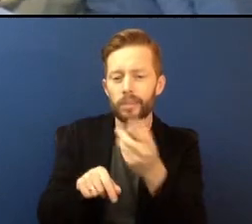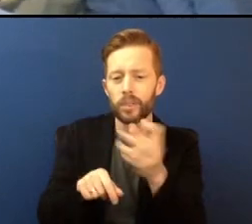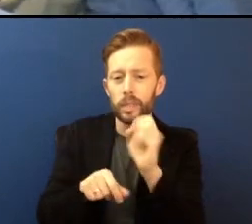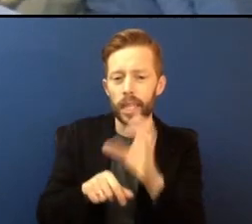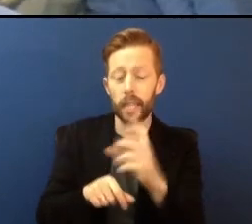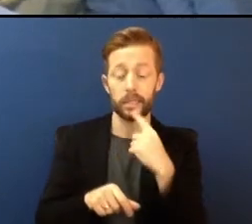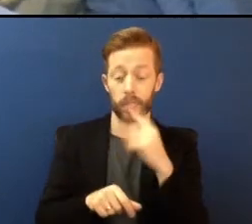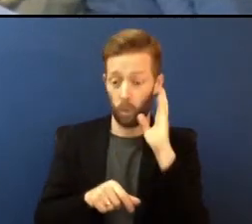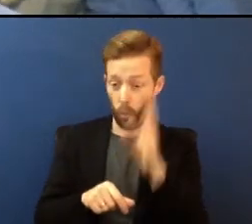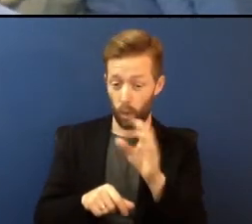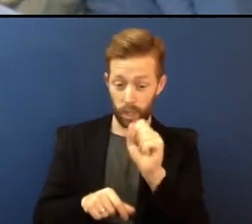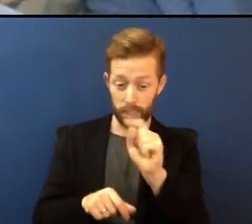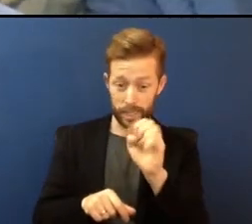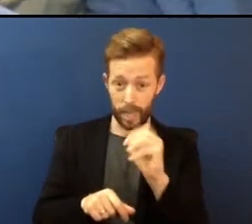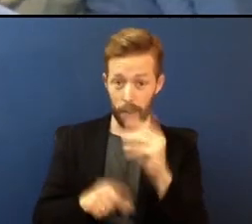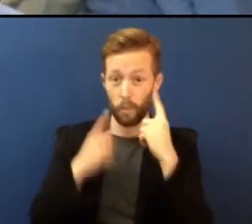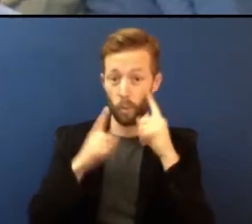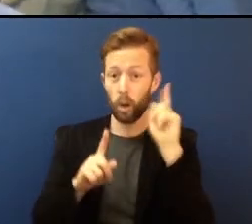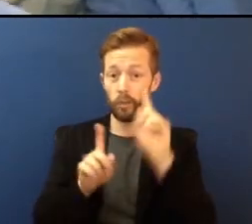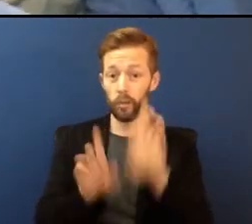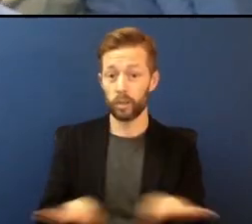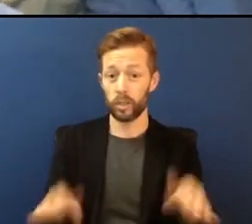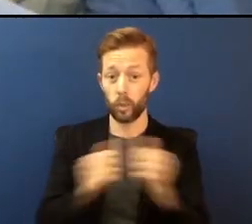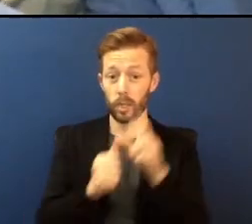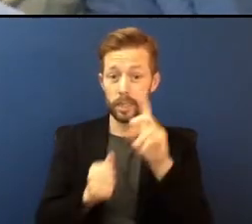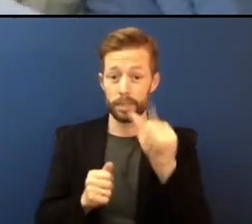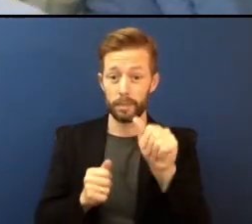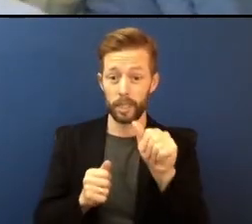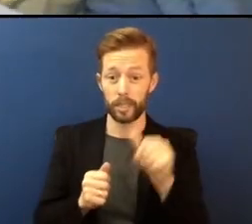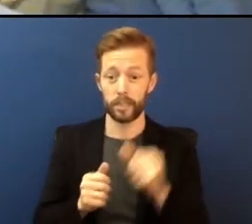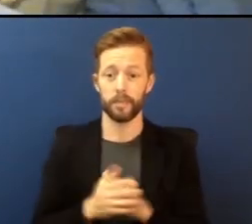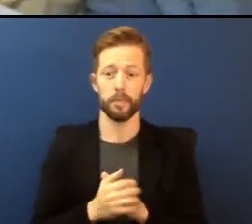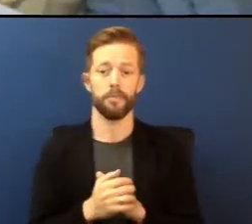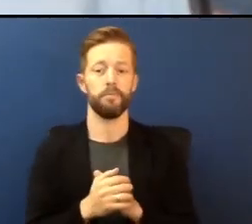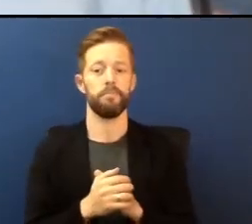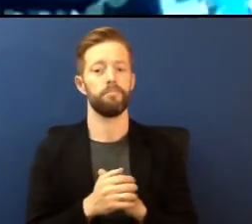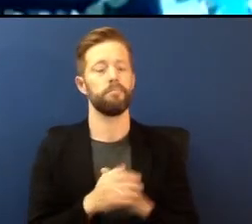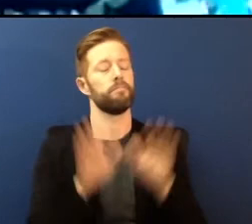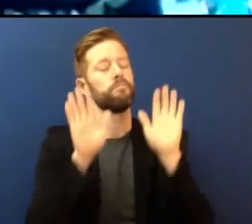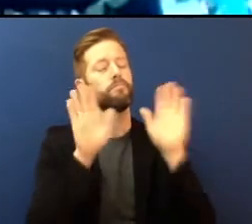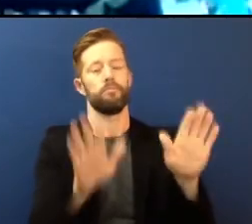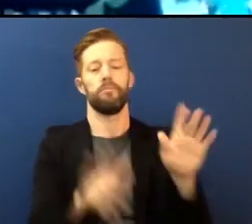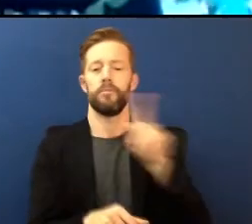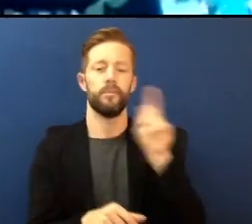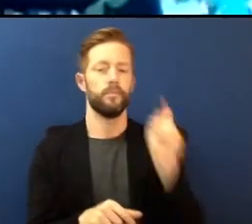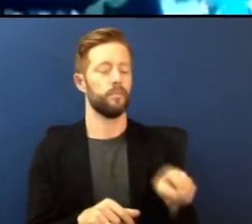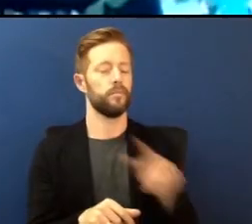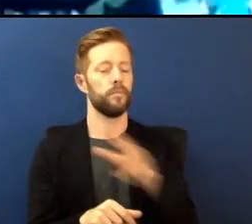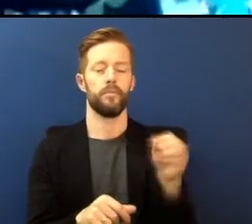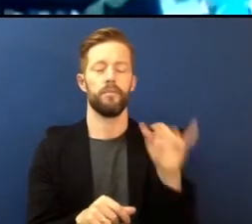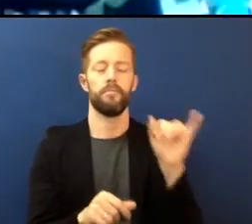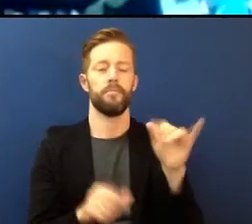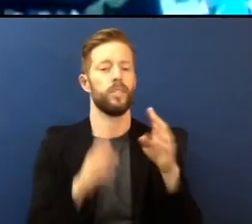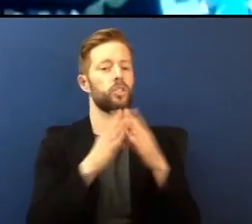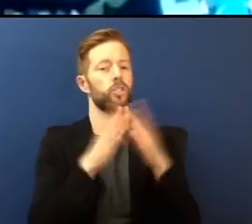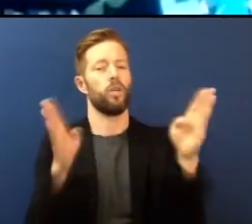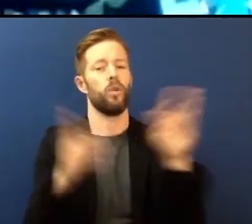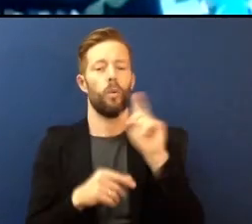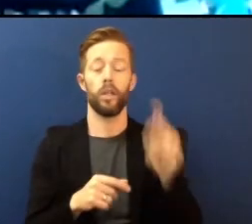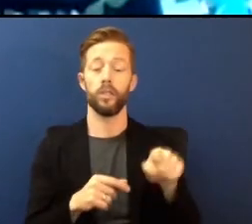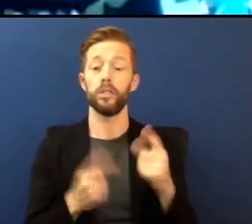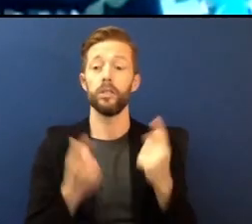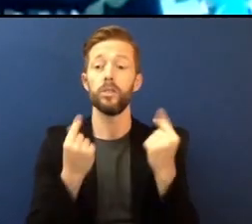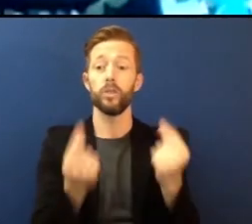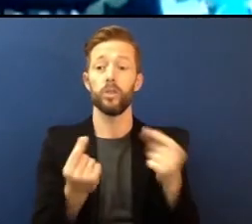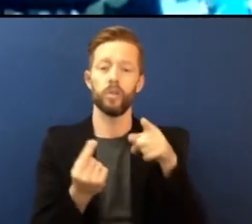answer in a few seconds. Will STEM work for children with disabilities? That's a really excellent question, and it's a